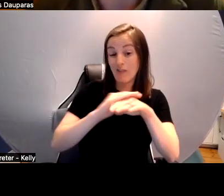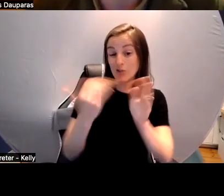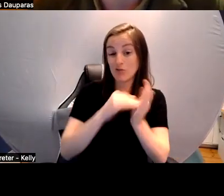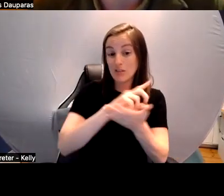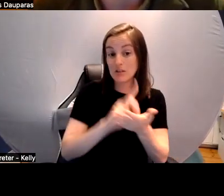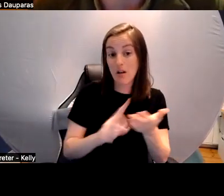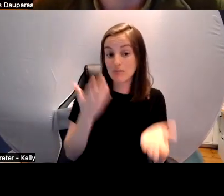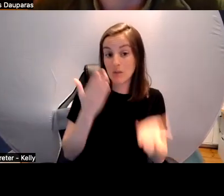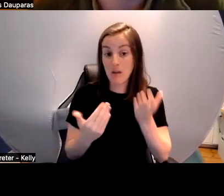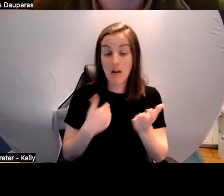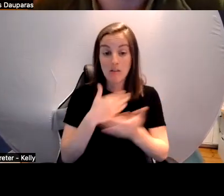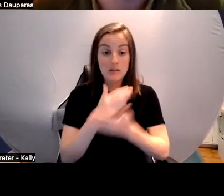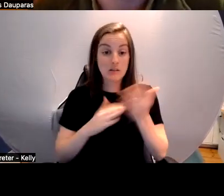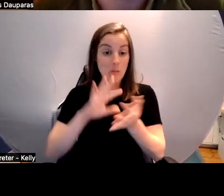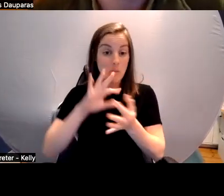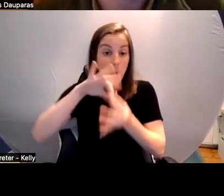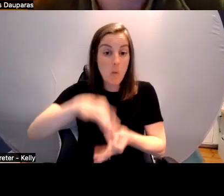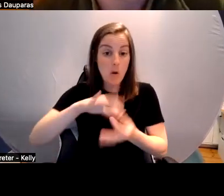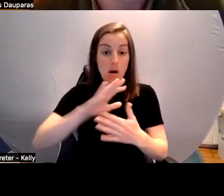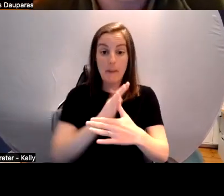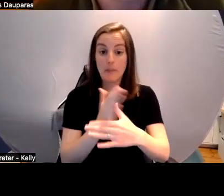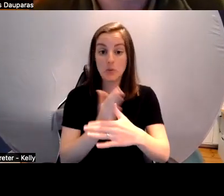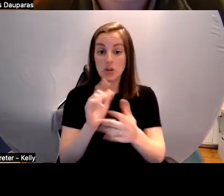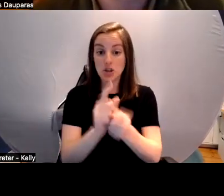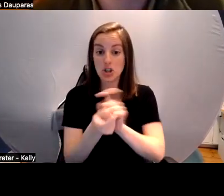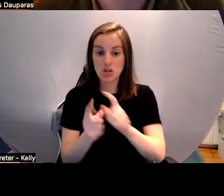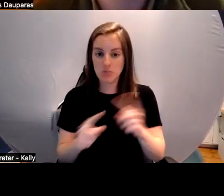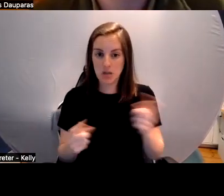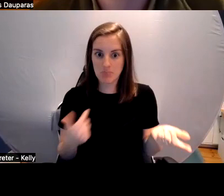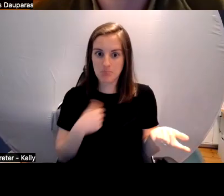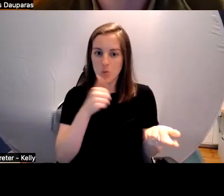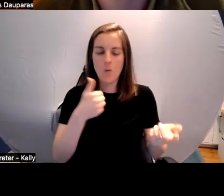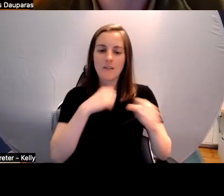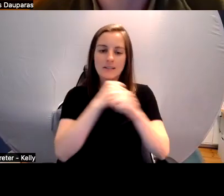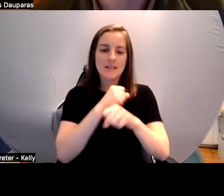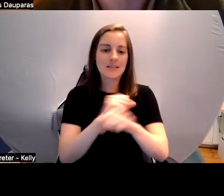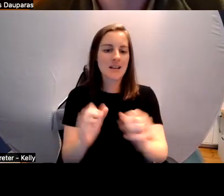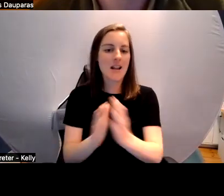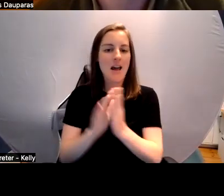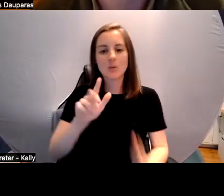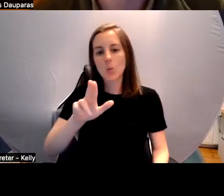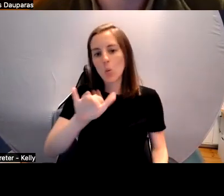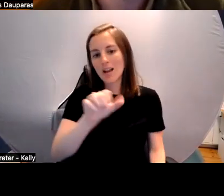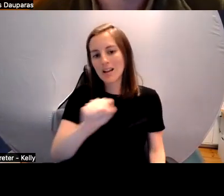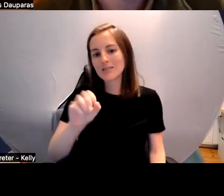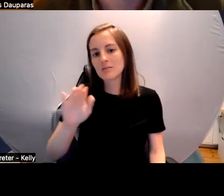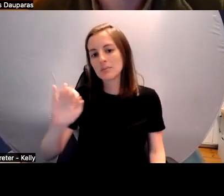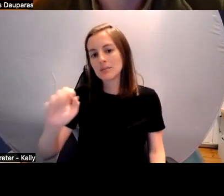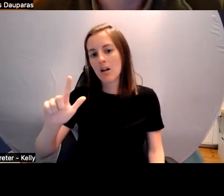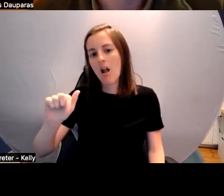in between changes too, but I don't have statistics. We could ask Lucas and Basil and Alexei.